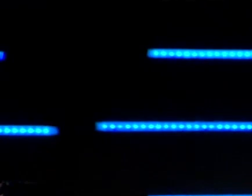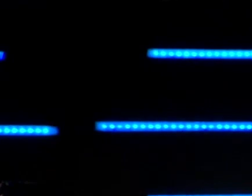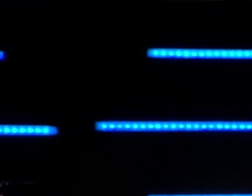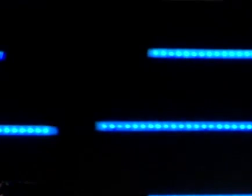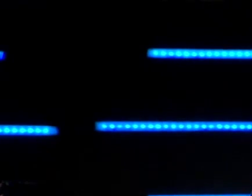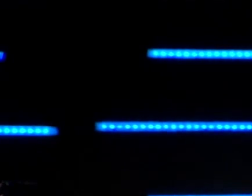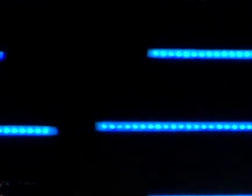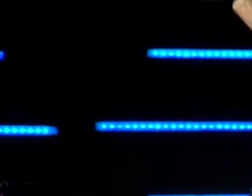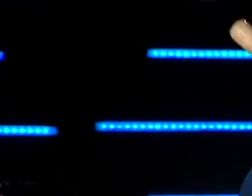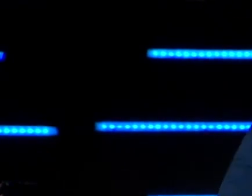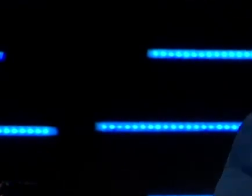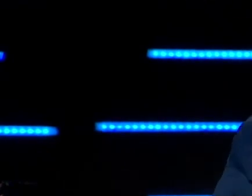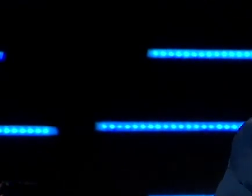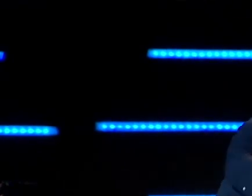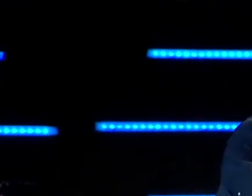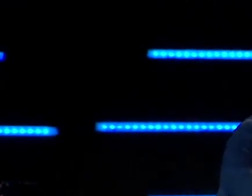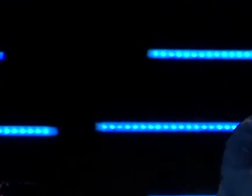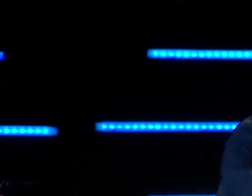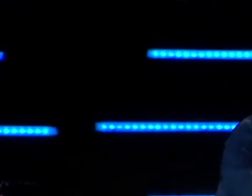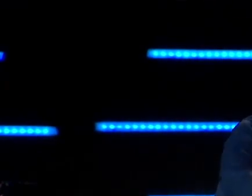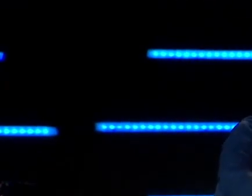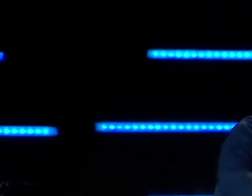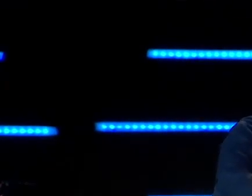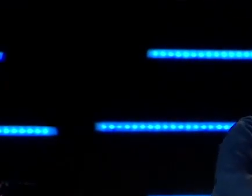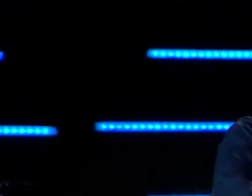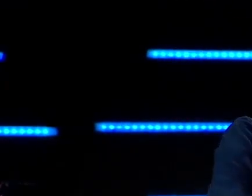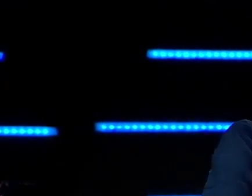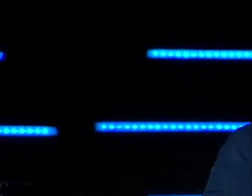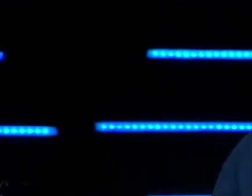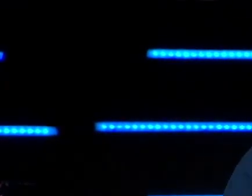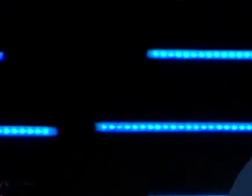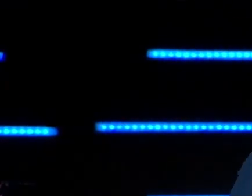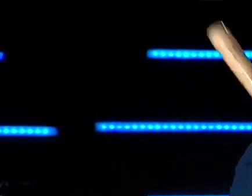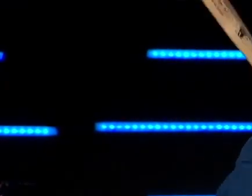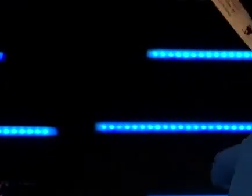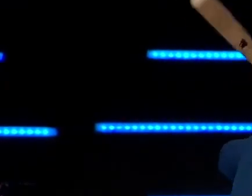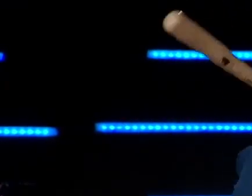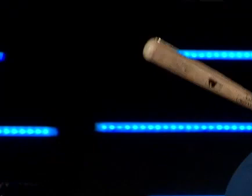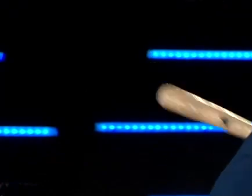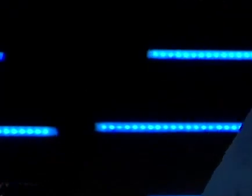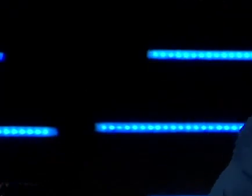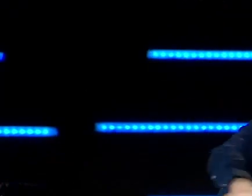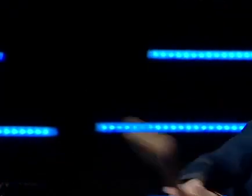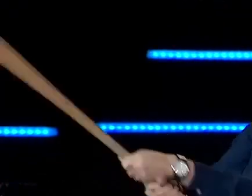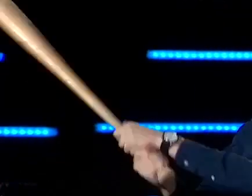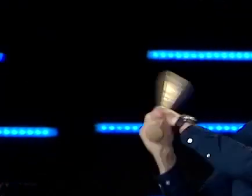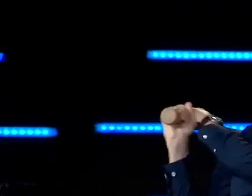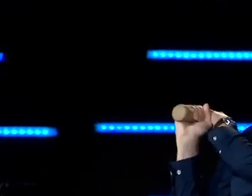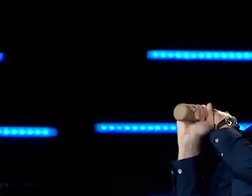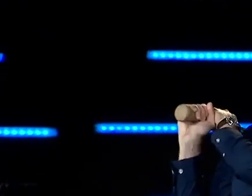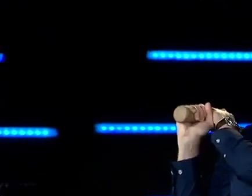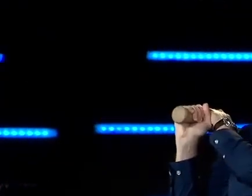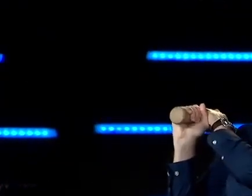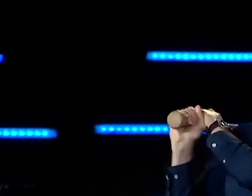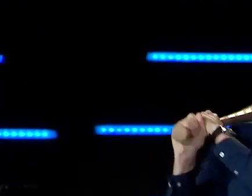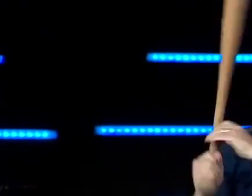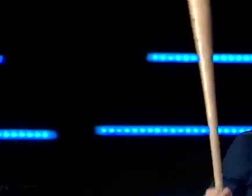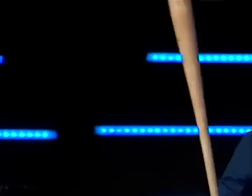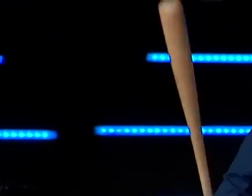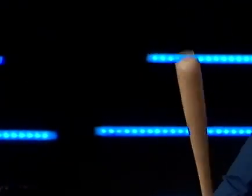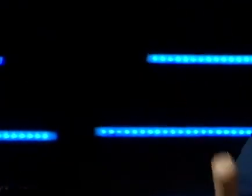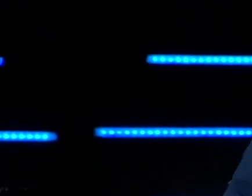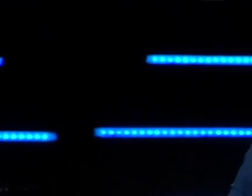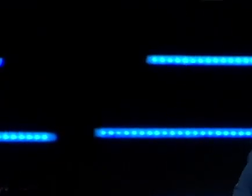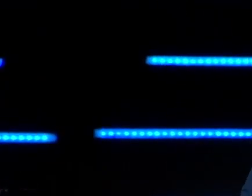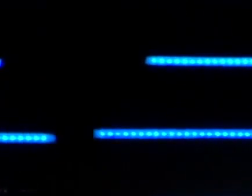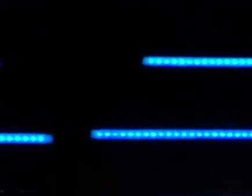baseball, number one, I wouldn't be able to make proper contact. I wouldn't really then follow through on my swing. And